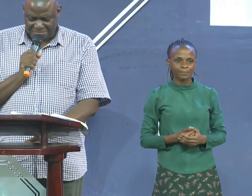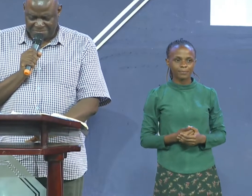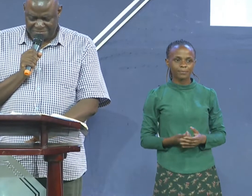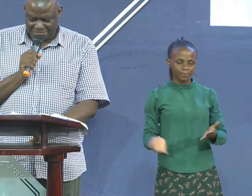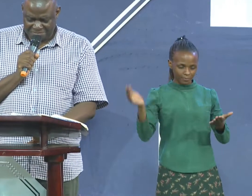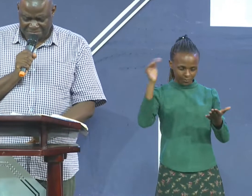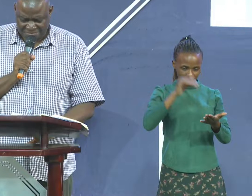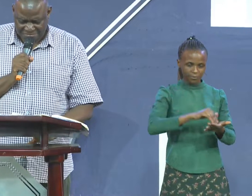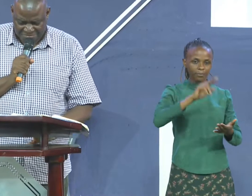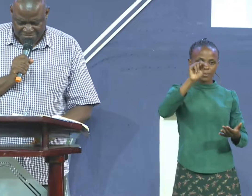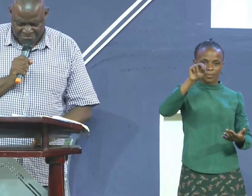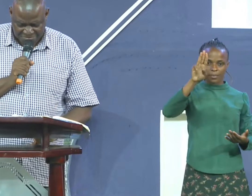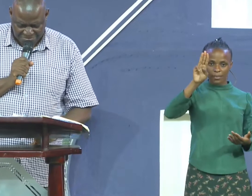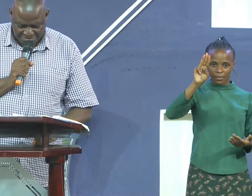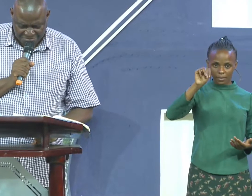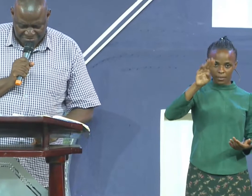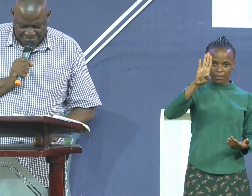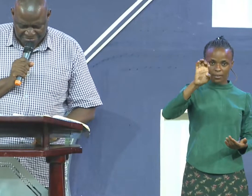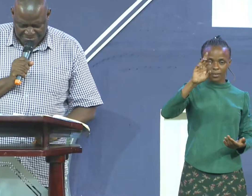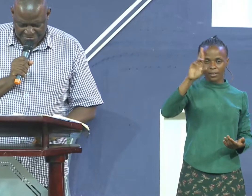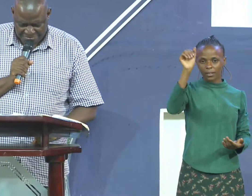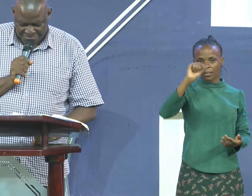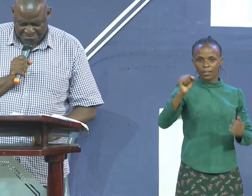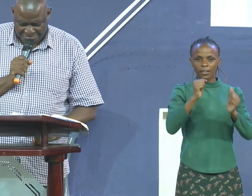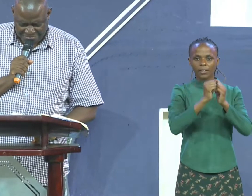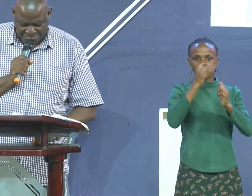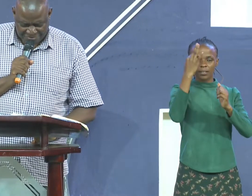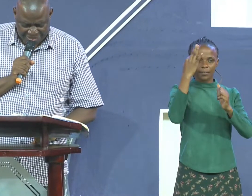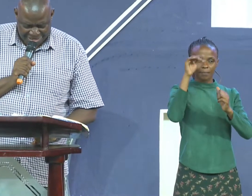Okubala kumi na satu, okuva